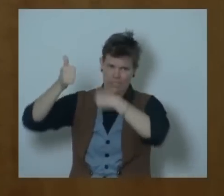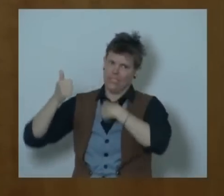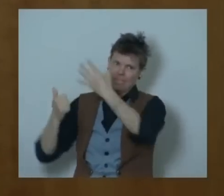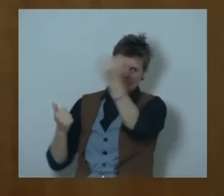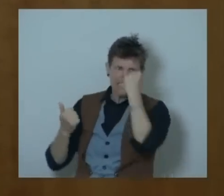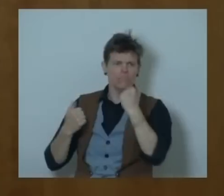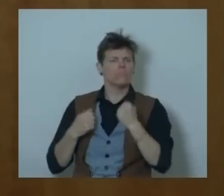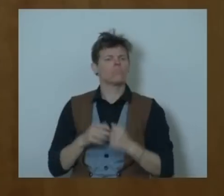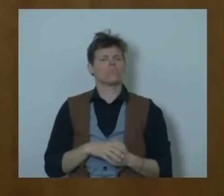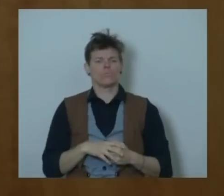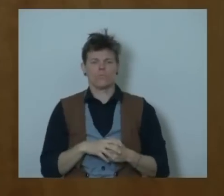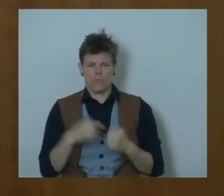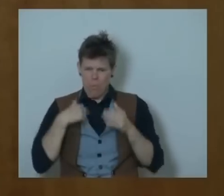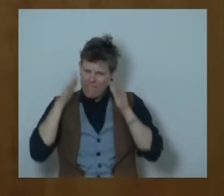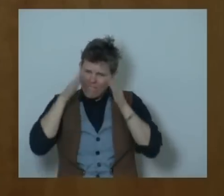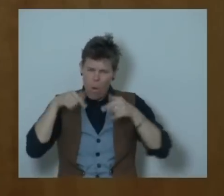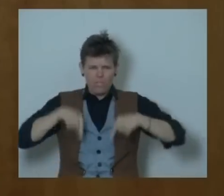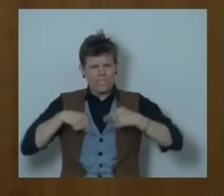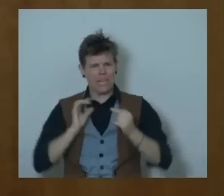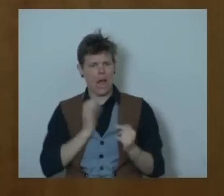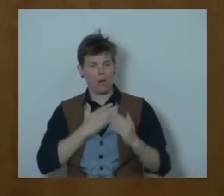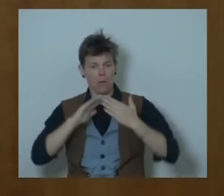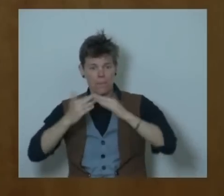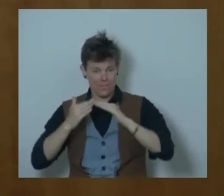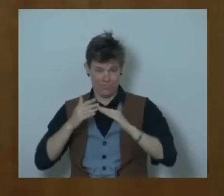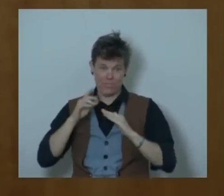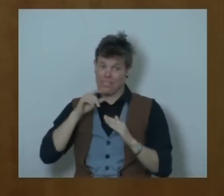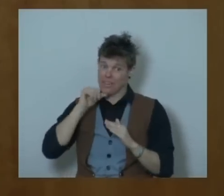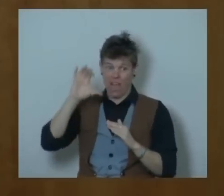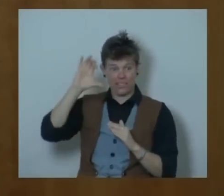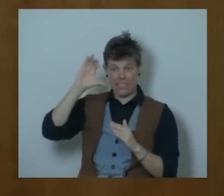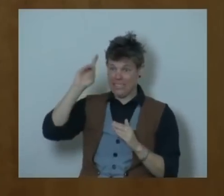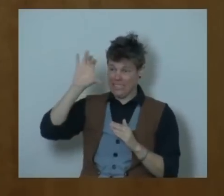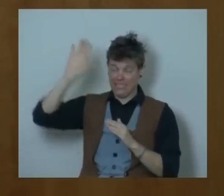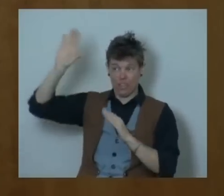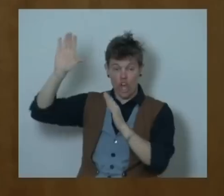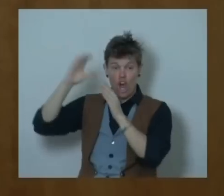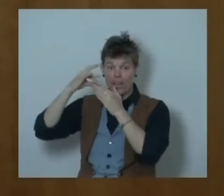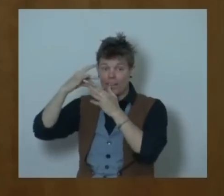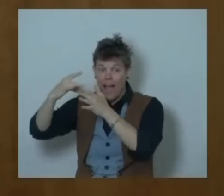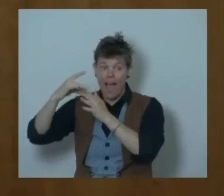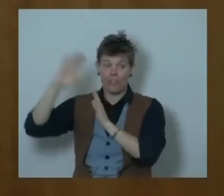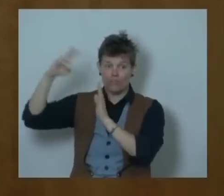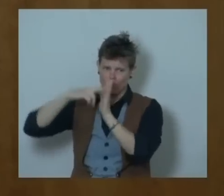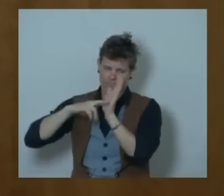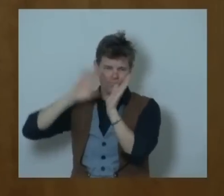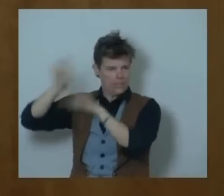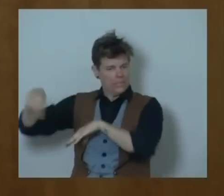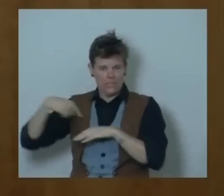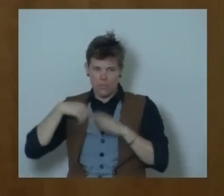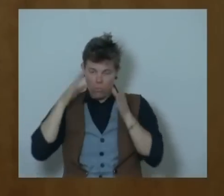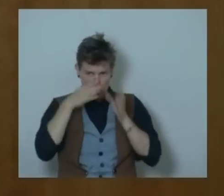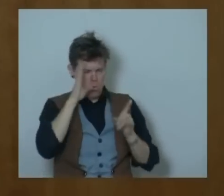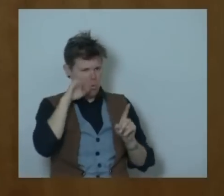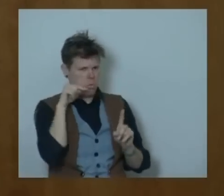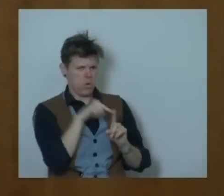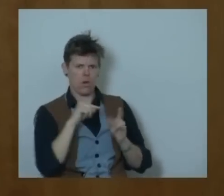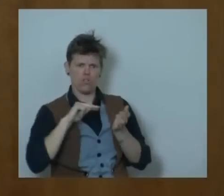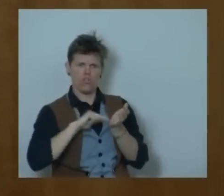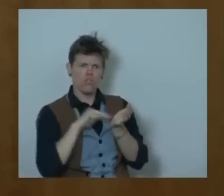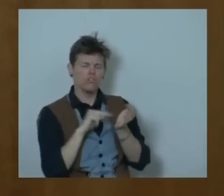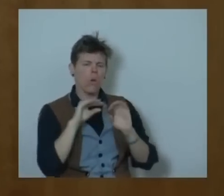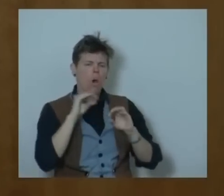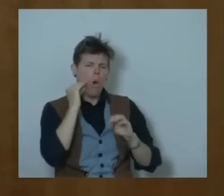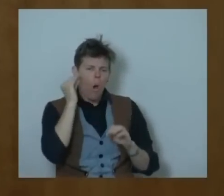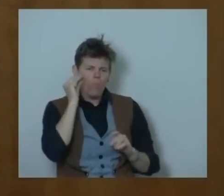necessarily, that wasn't CDC guidance. We went out first knowing that long-term care facilities were so vulnerable. We simply went to them. We've now been in